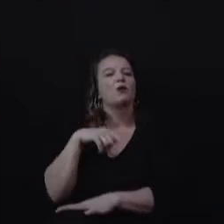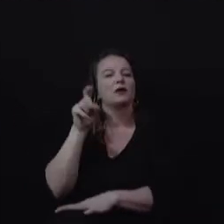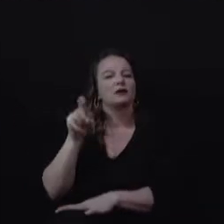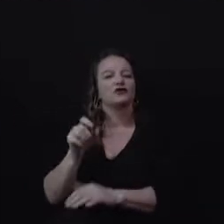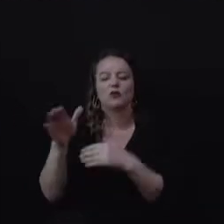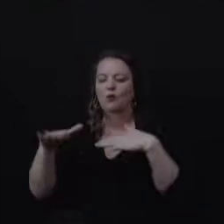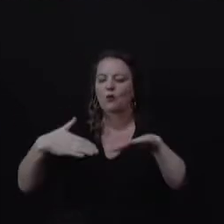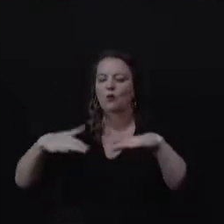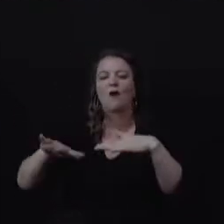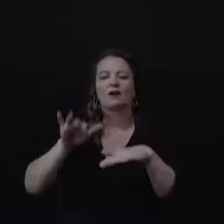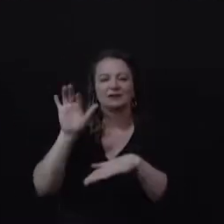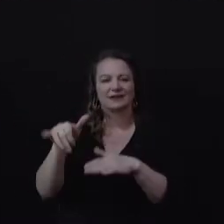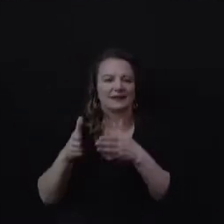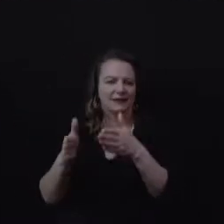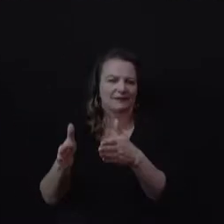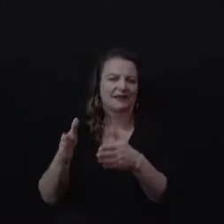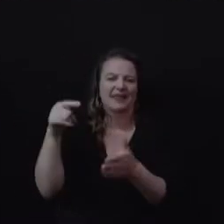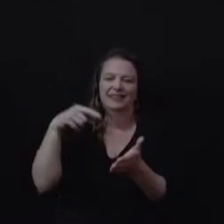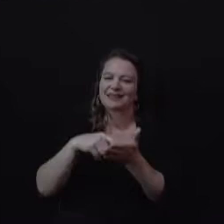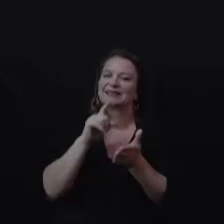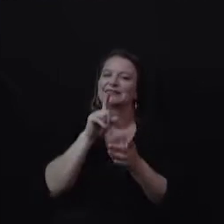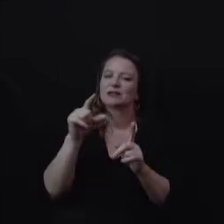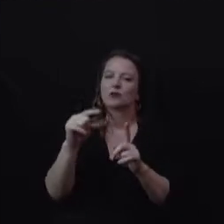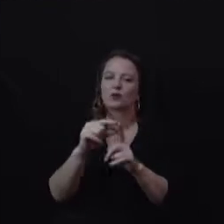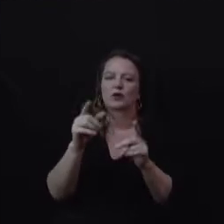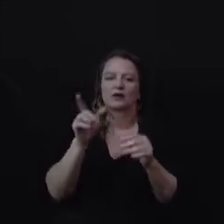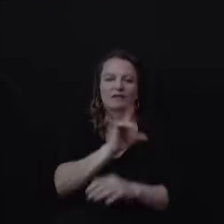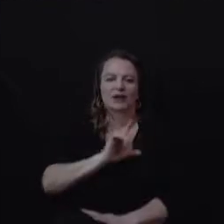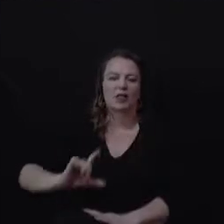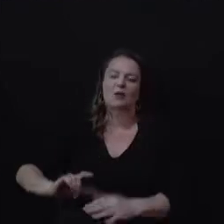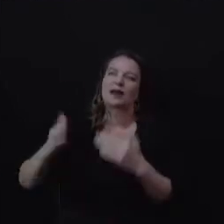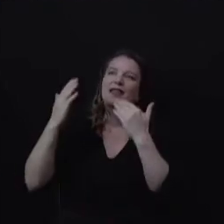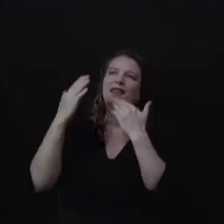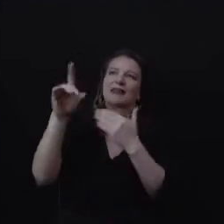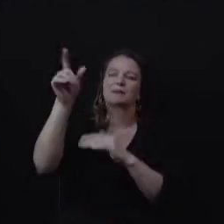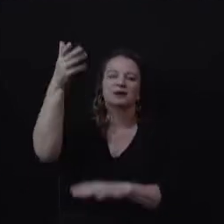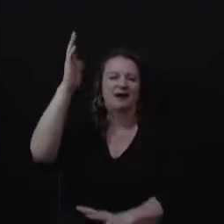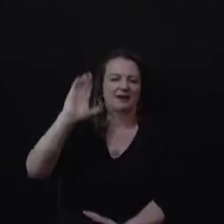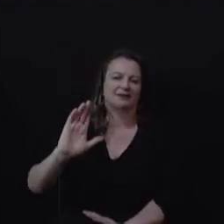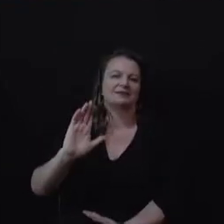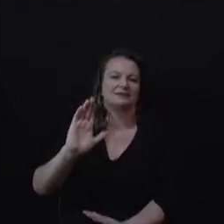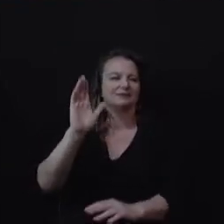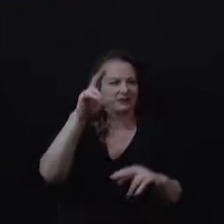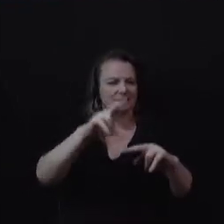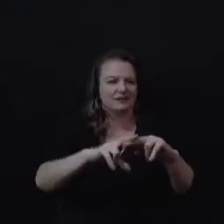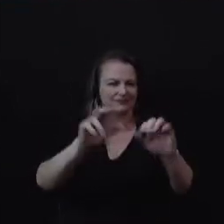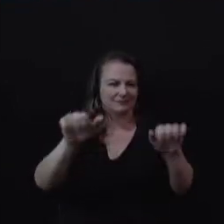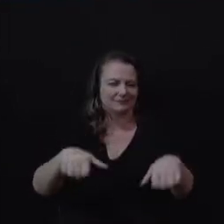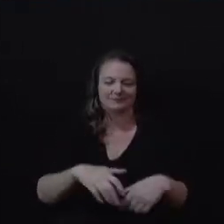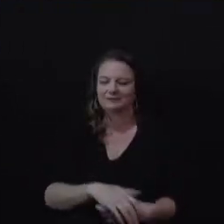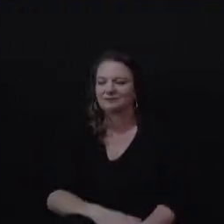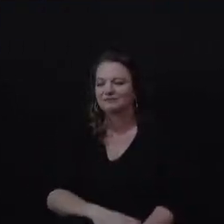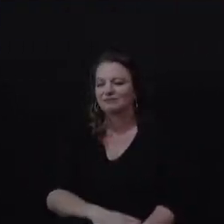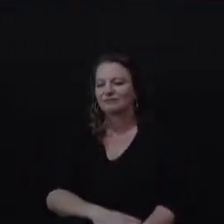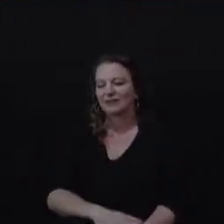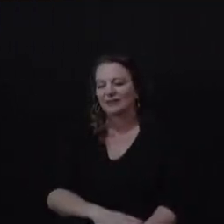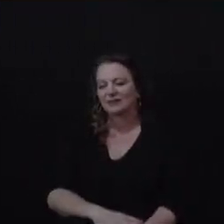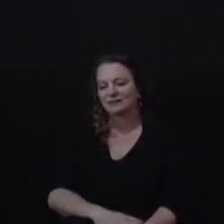walk in them. This is the word of the Lord. Thanks be to God. You may be seated.